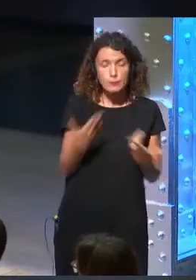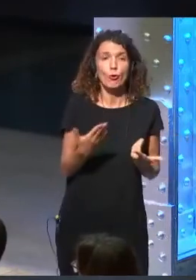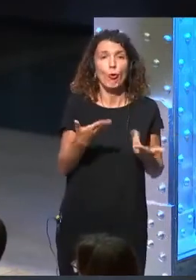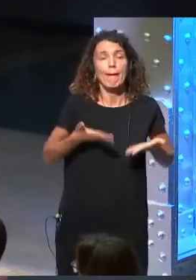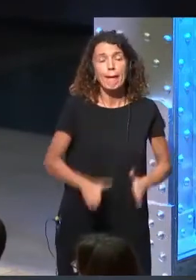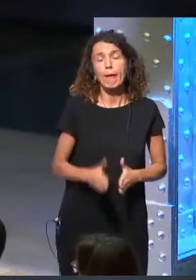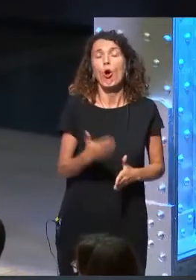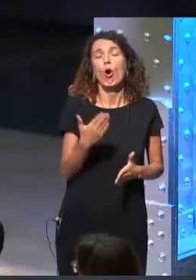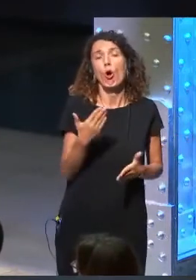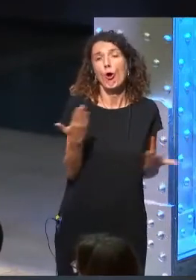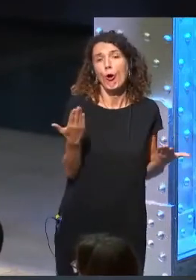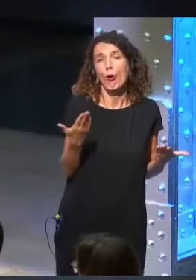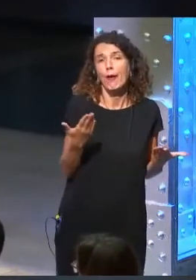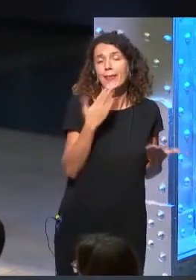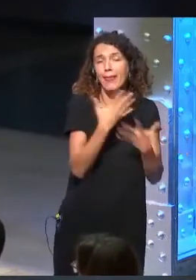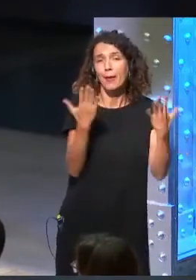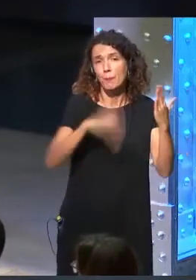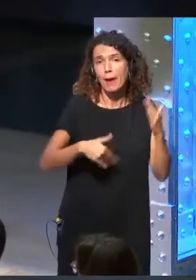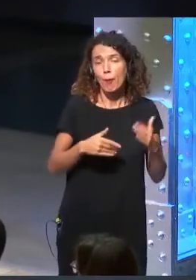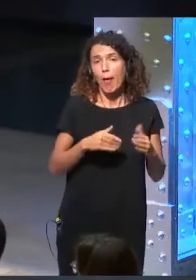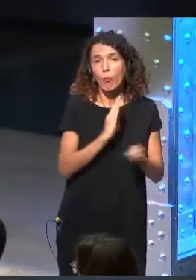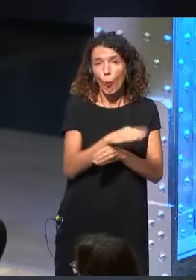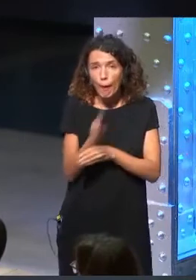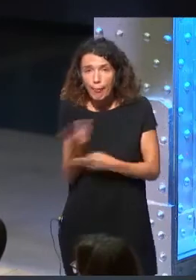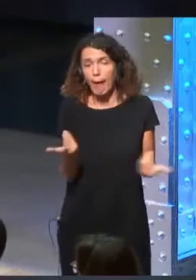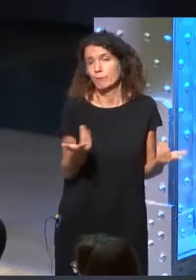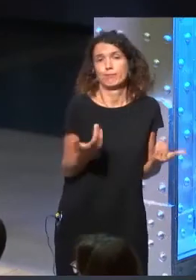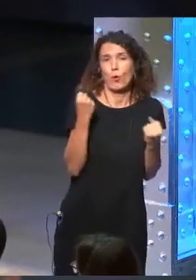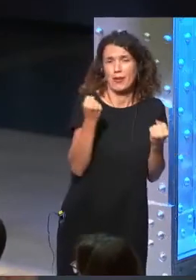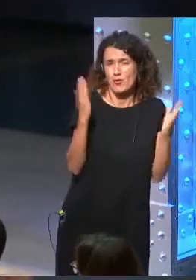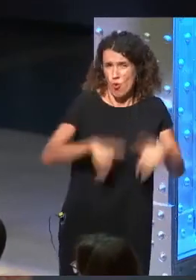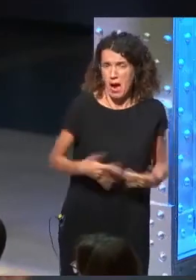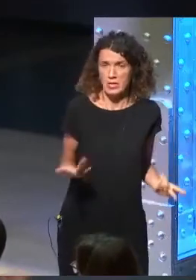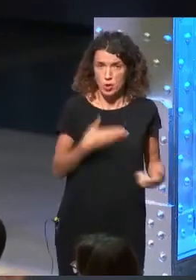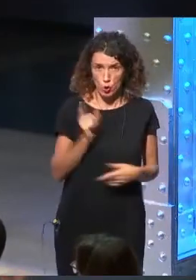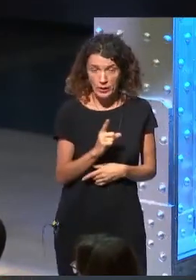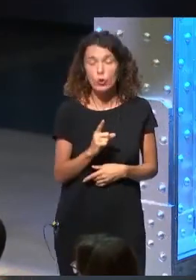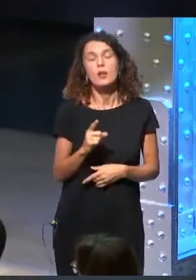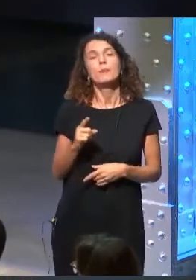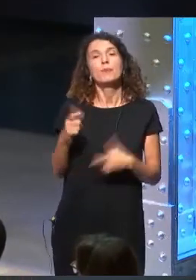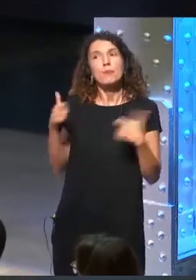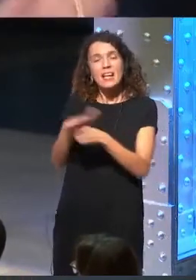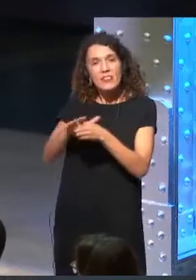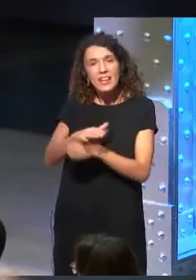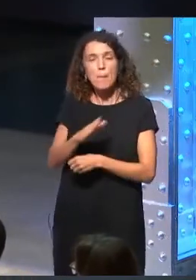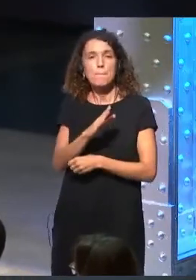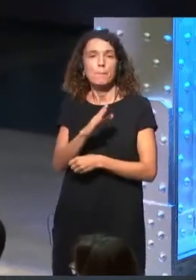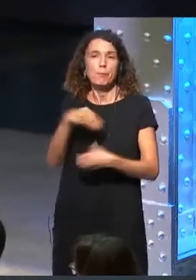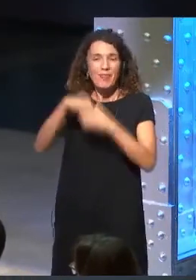me. And that's not saying that motherhood and the domestic sphere is not important, but